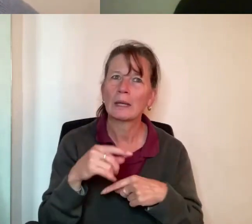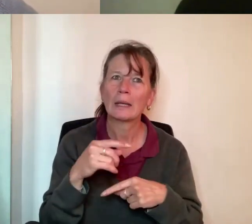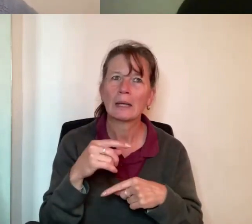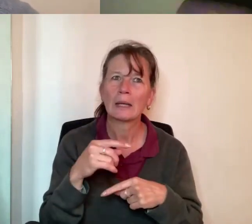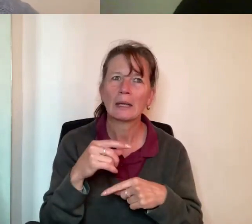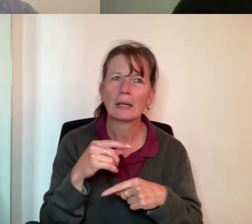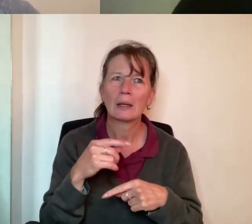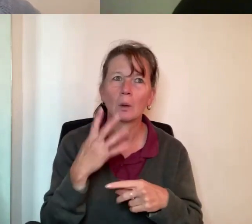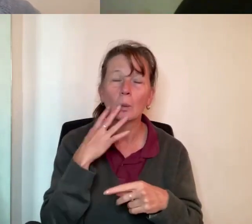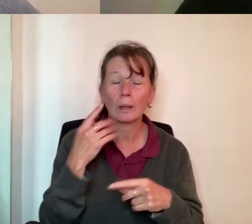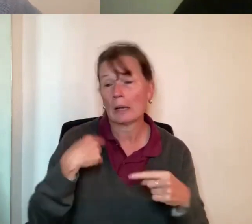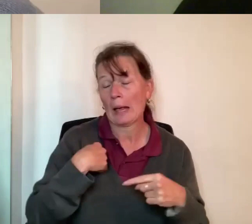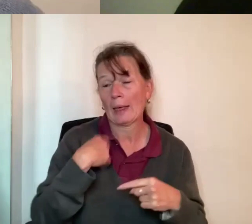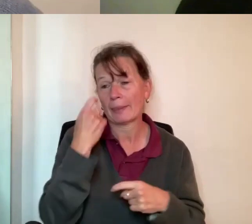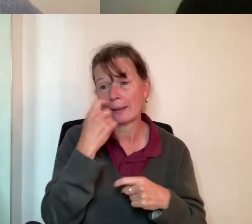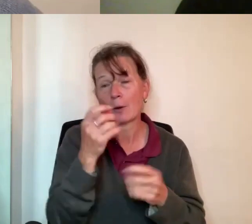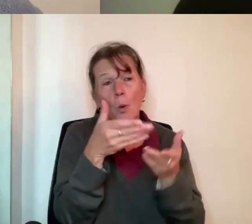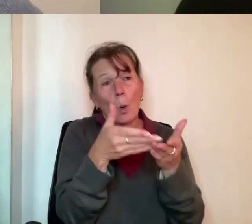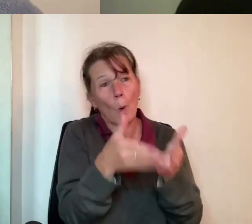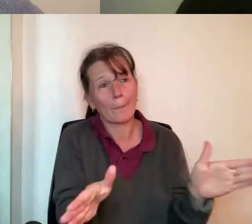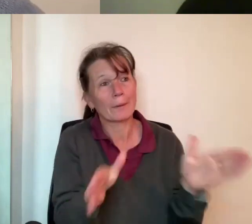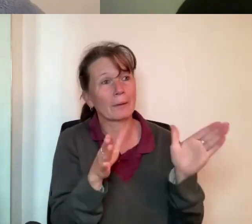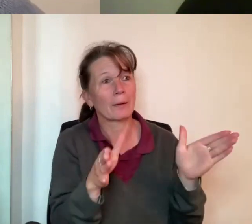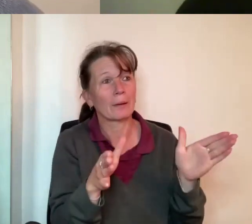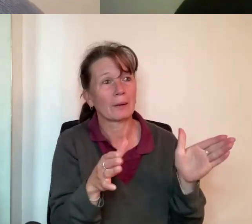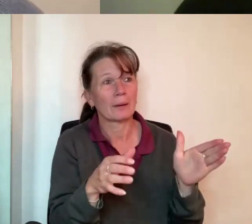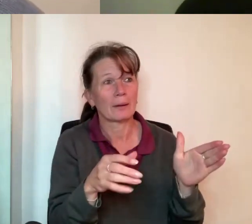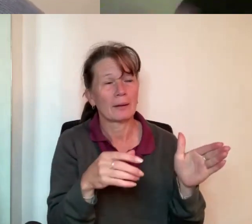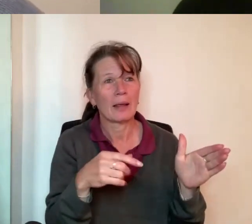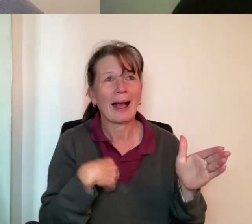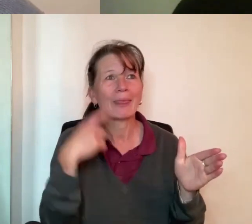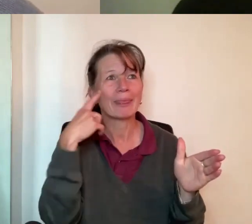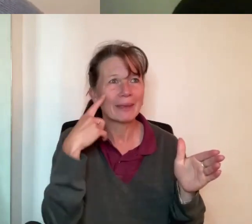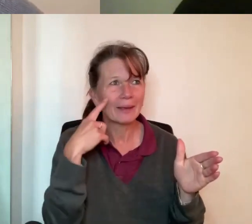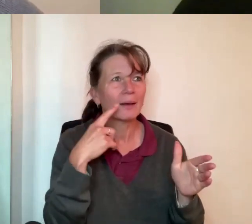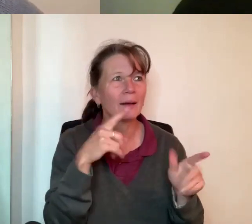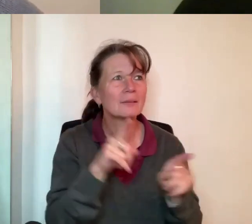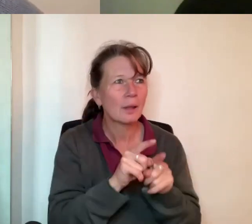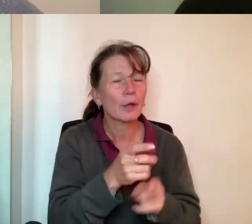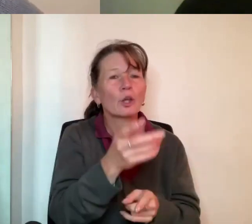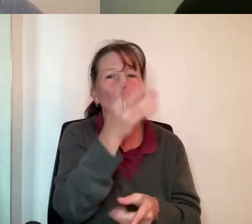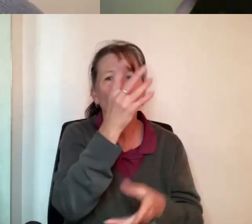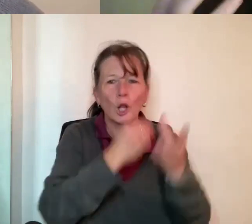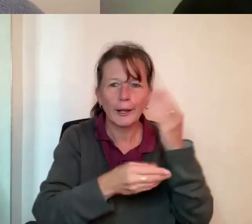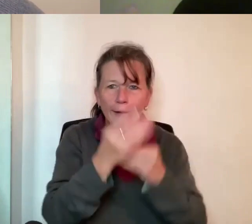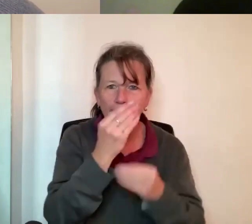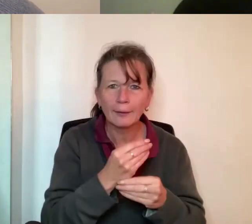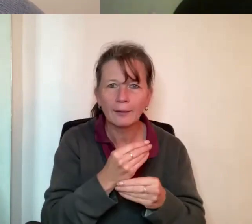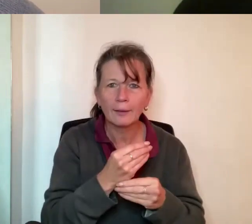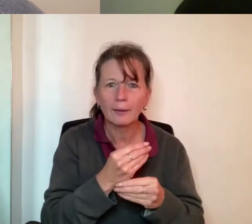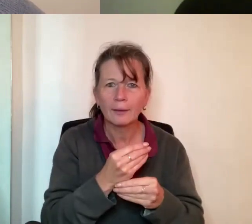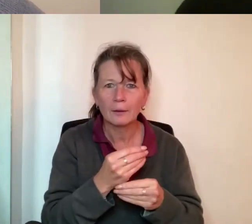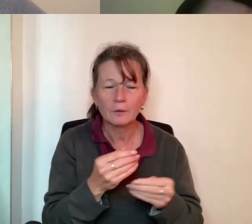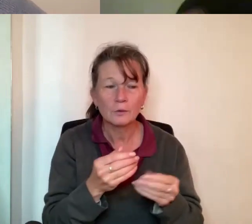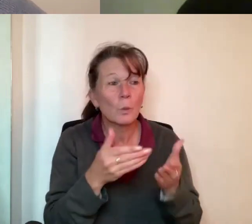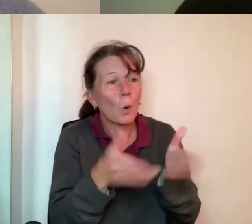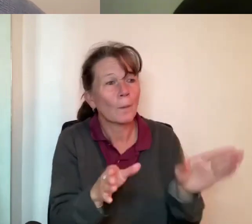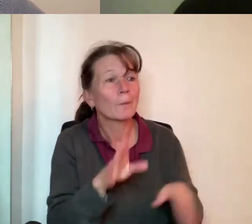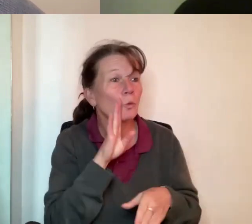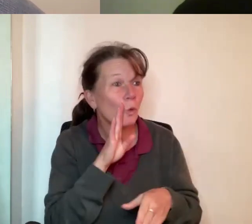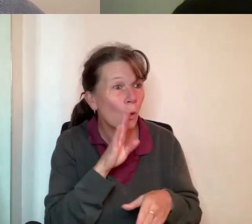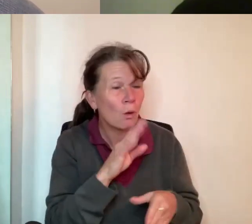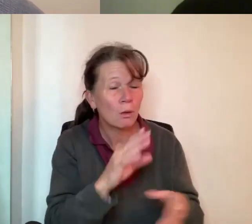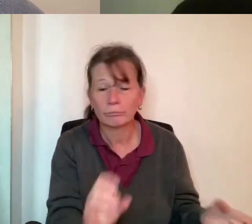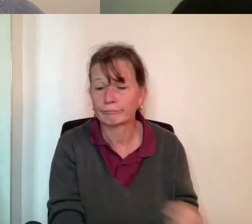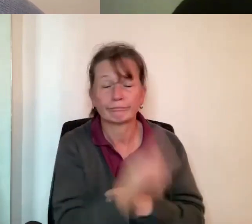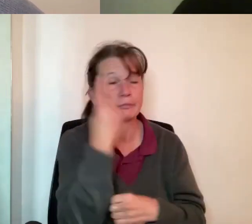terms of really learning about stuff. I think with every open call, it's thrown up something that we're excited by